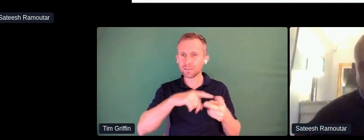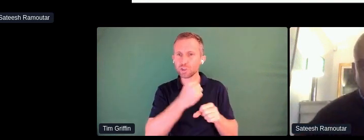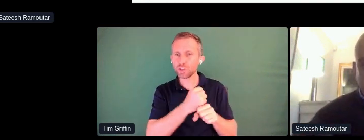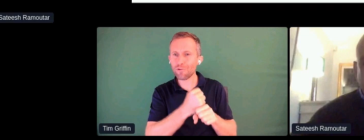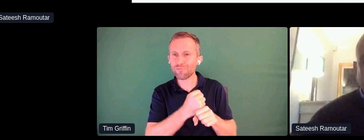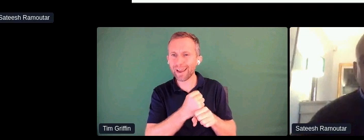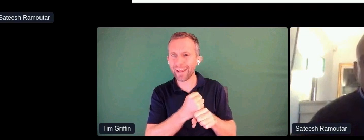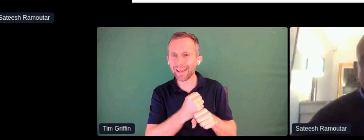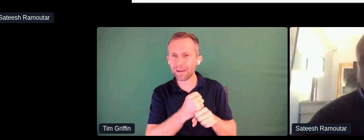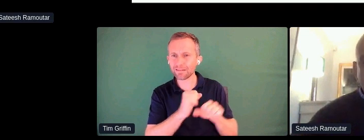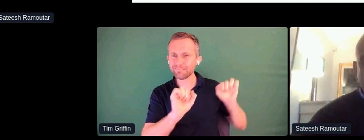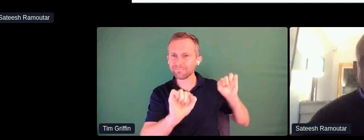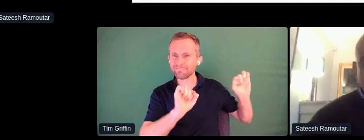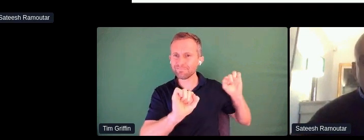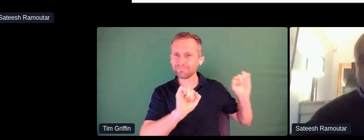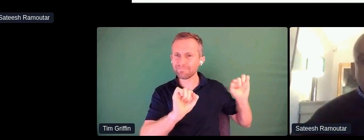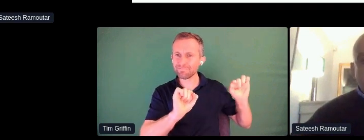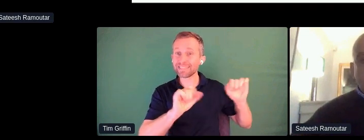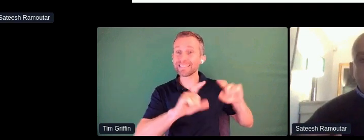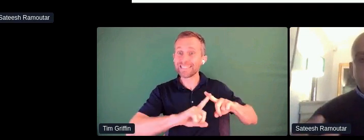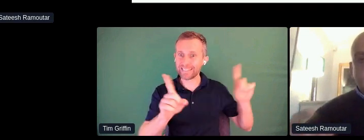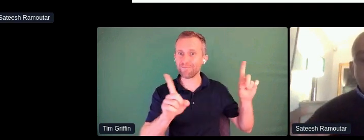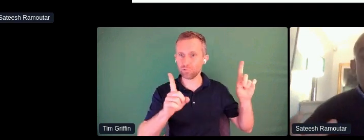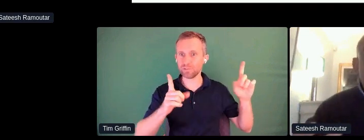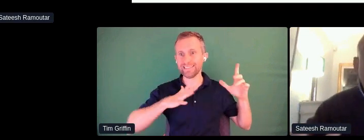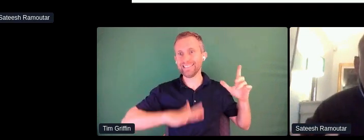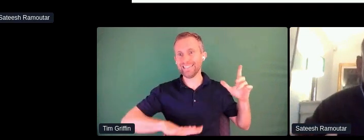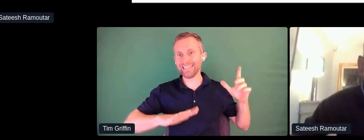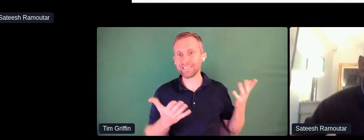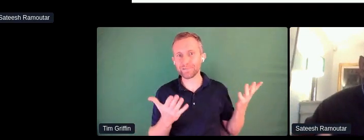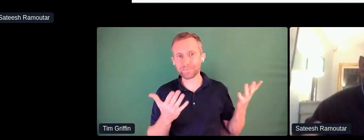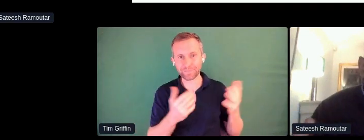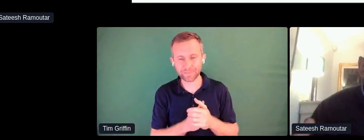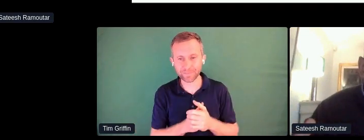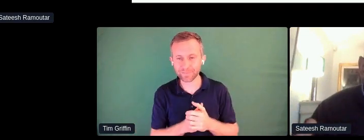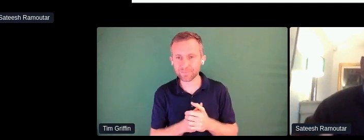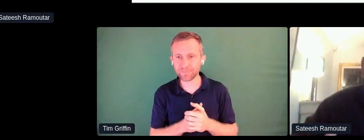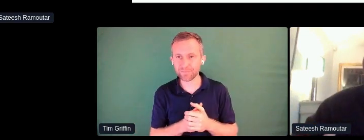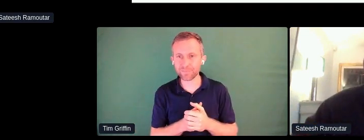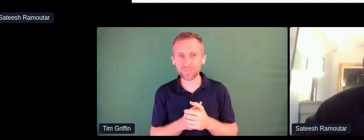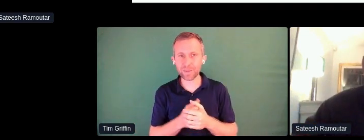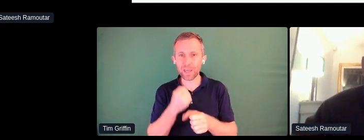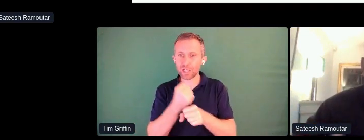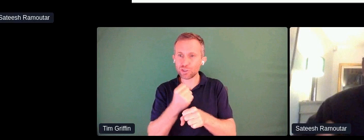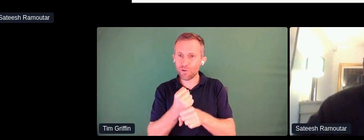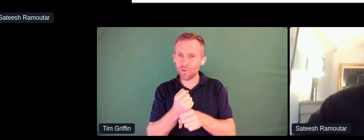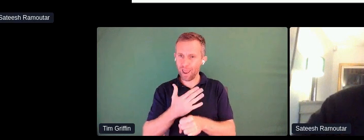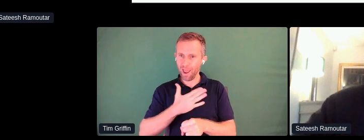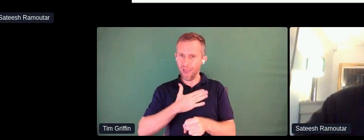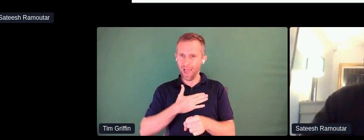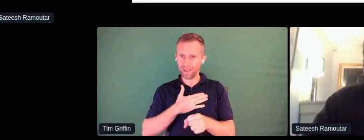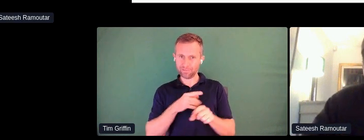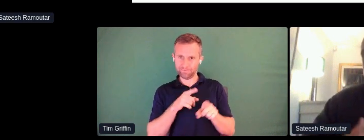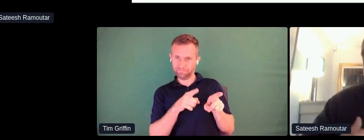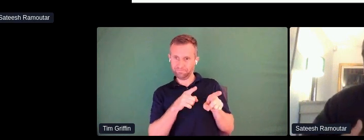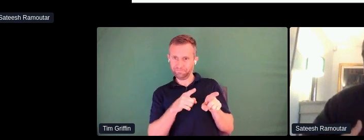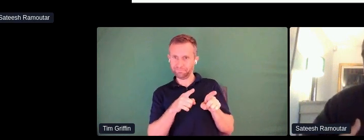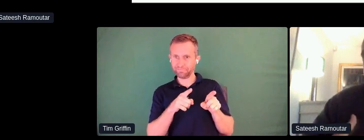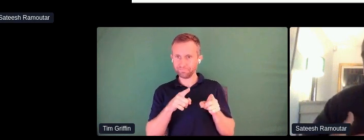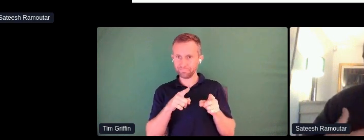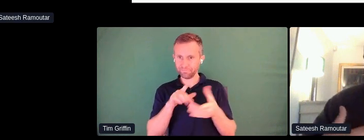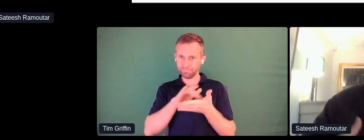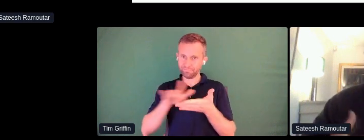fast broadband connection to his house, and his preferred choice is a tablet like this. But the problem